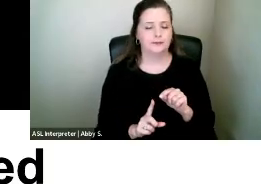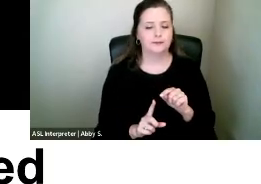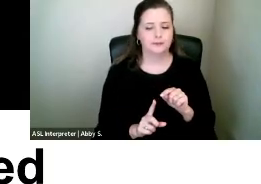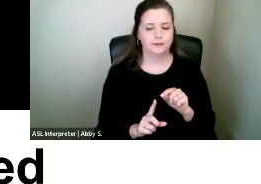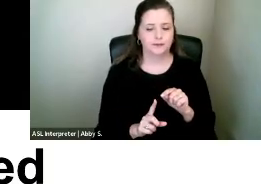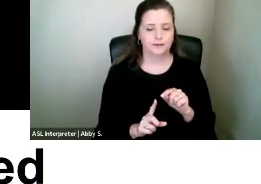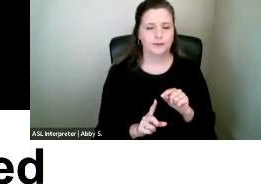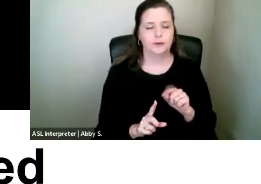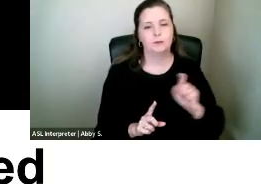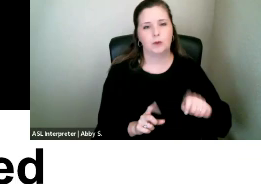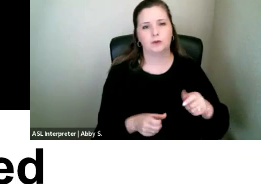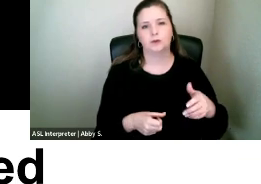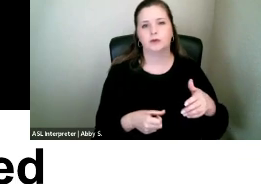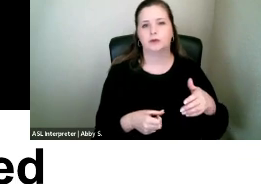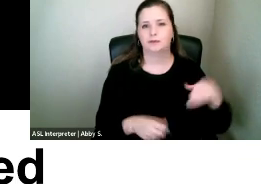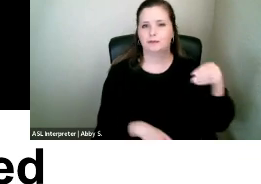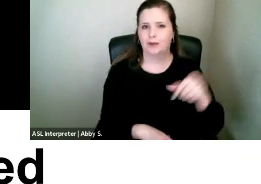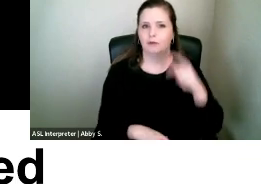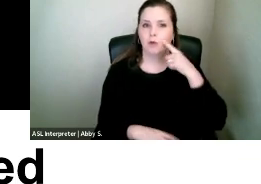the monthly rent amount